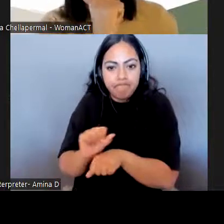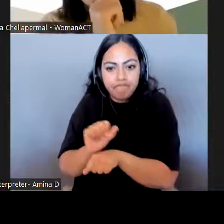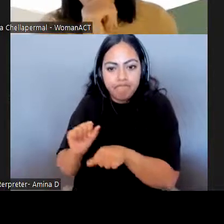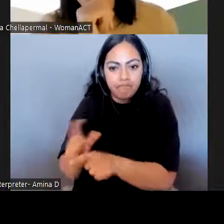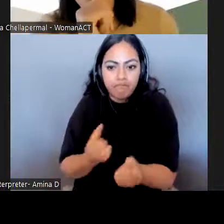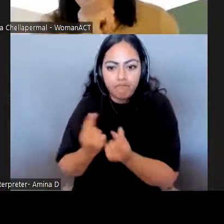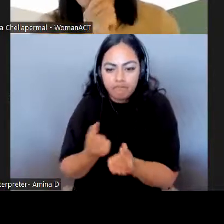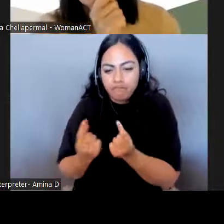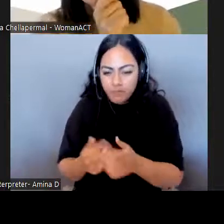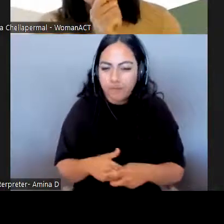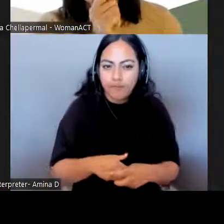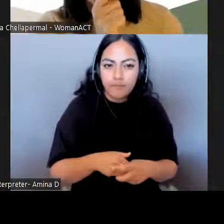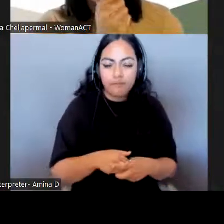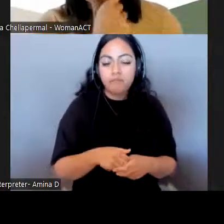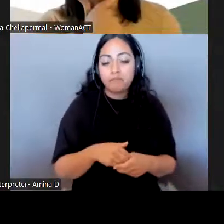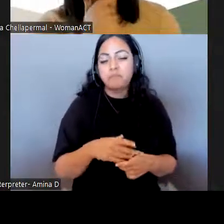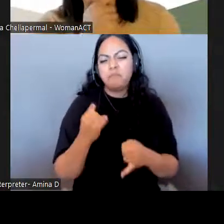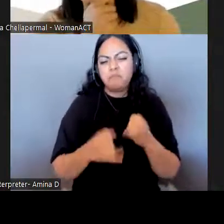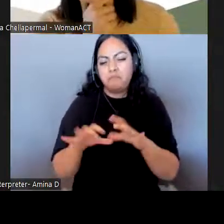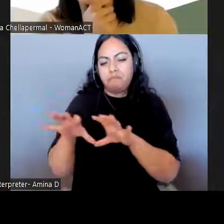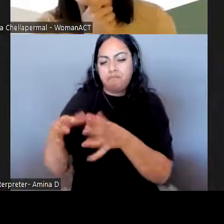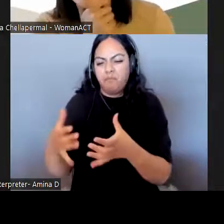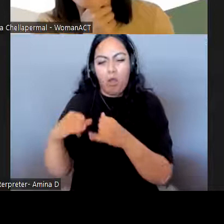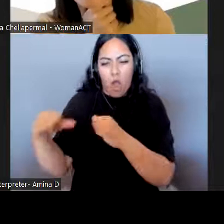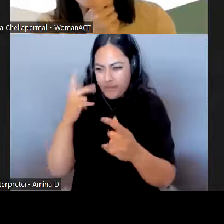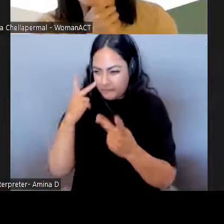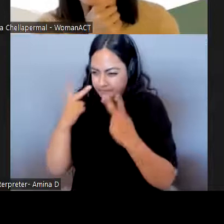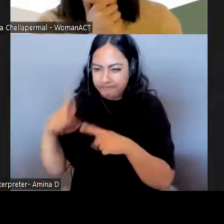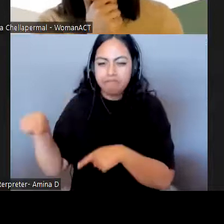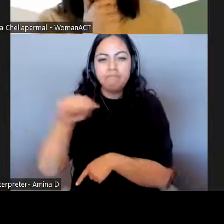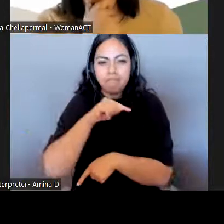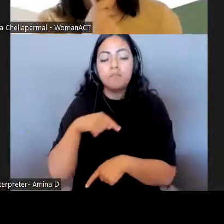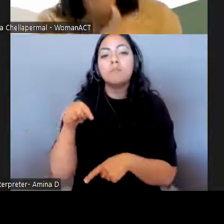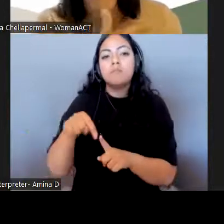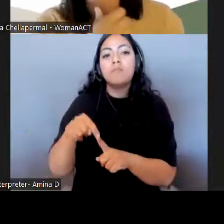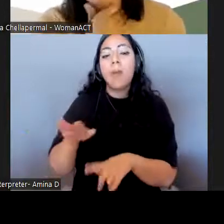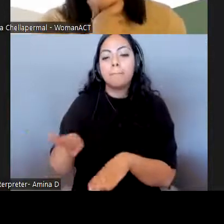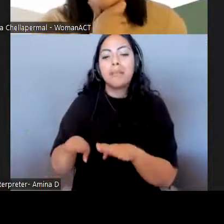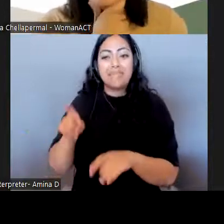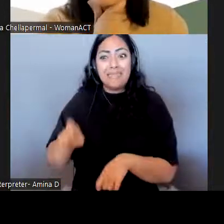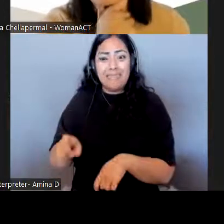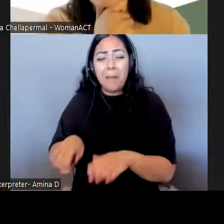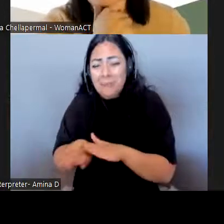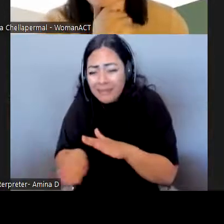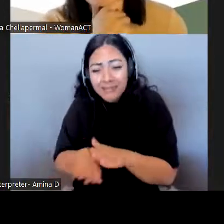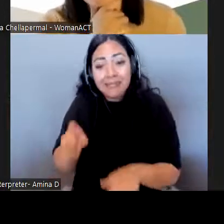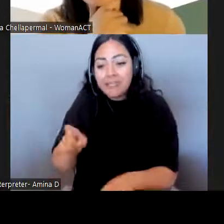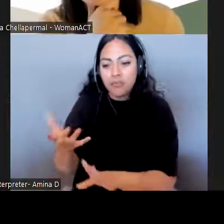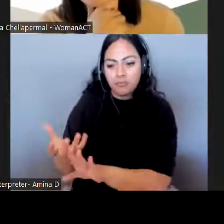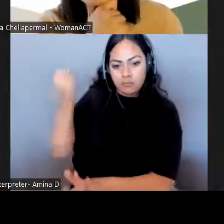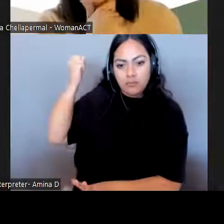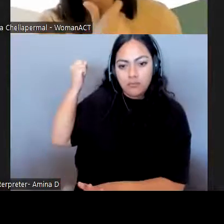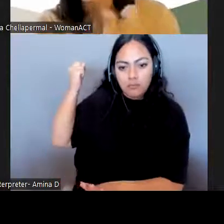Another common experience of economic abuse was withholding basic necessities. And this often had serious impacts on their quality of